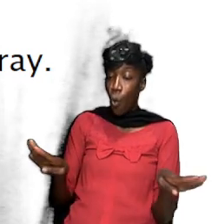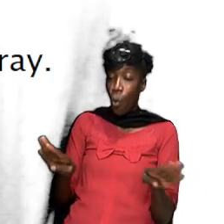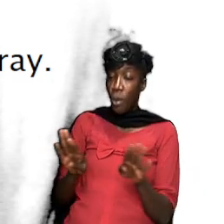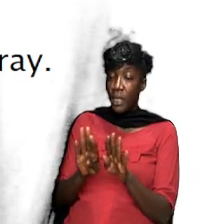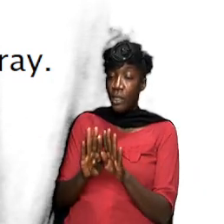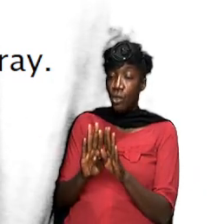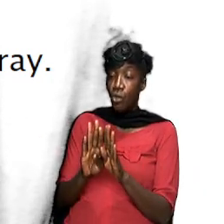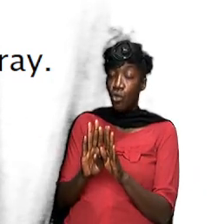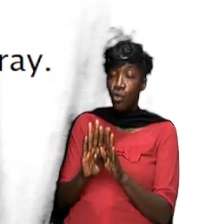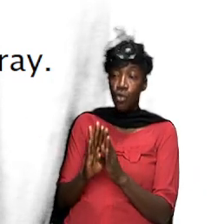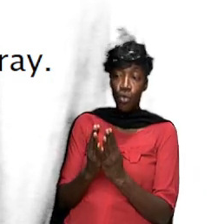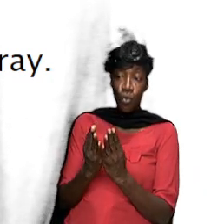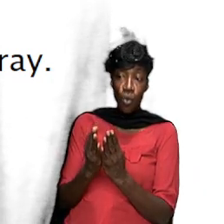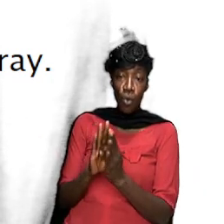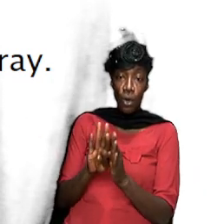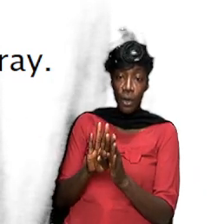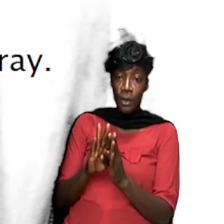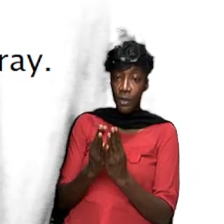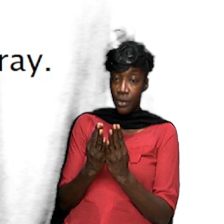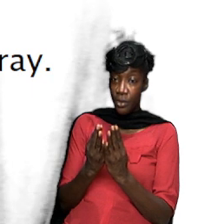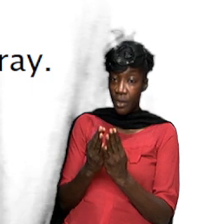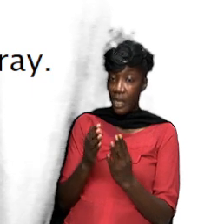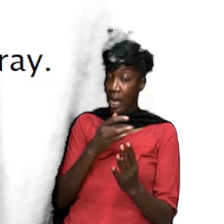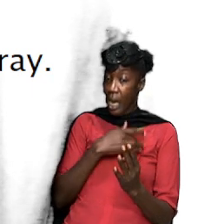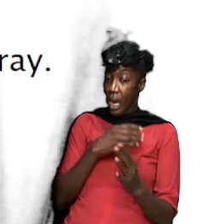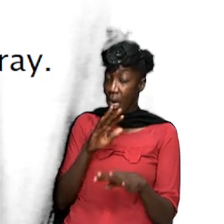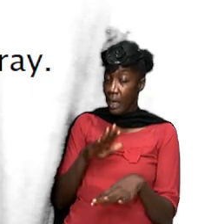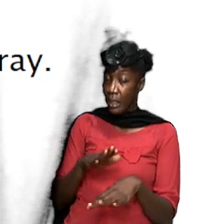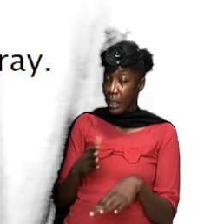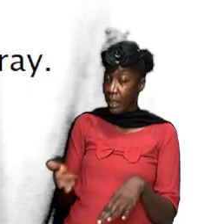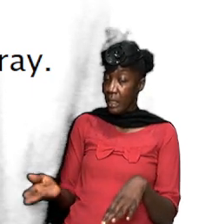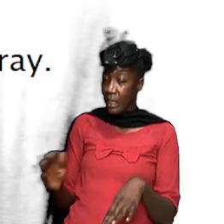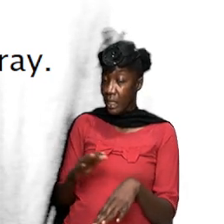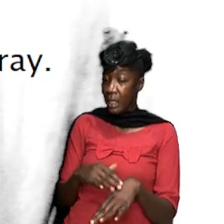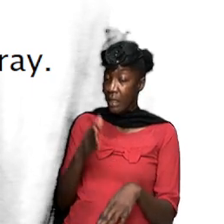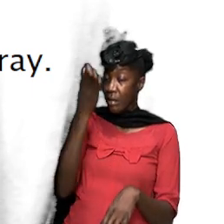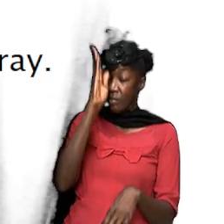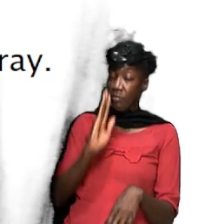Because his heart was on the things of God.